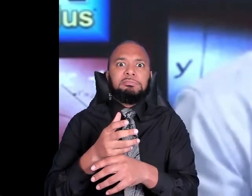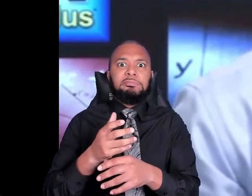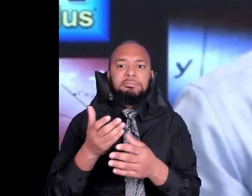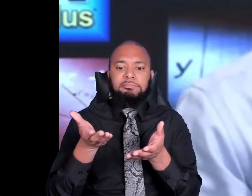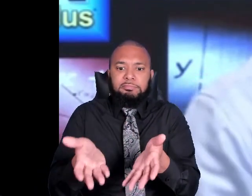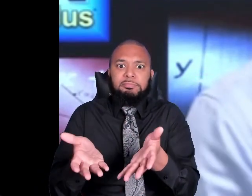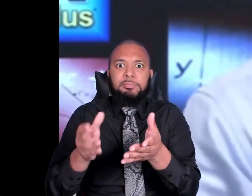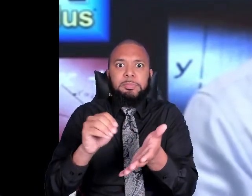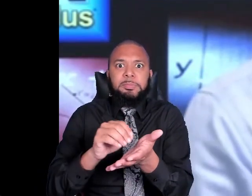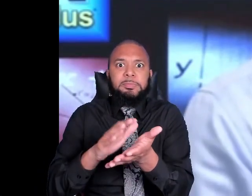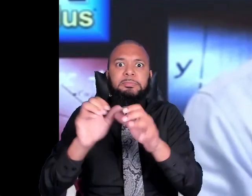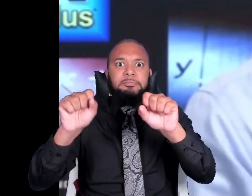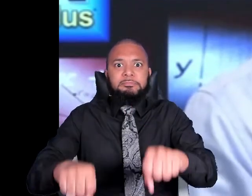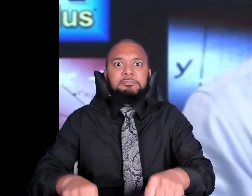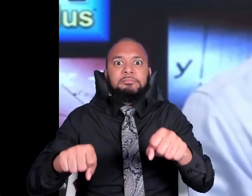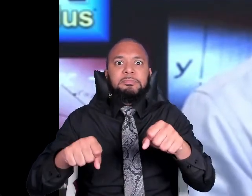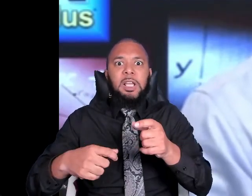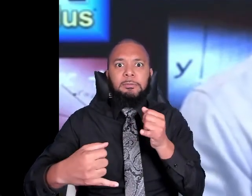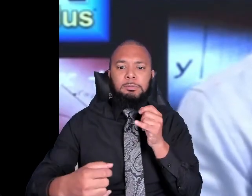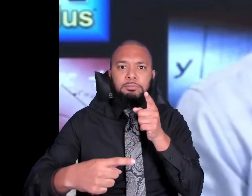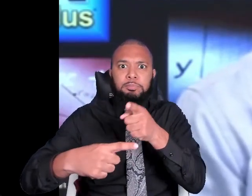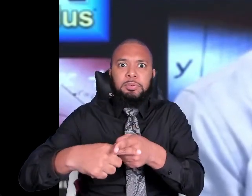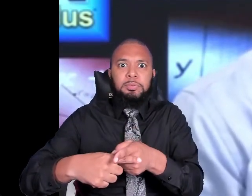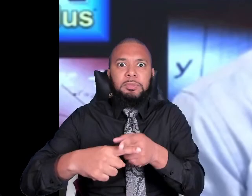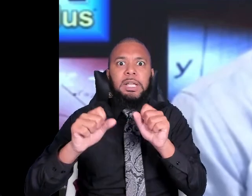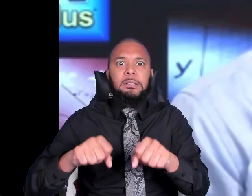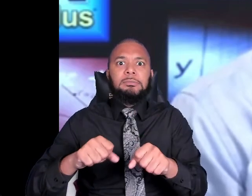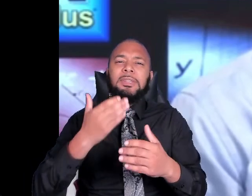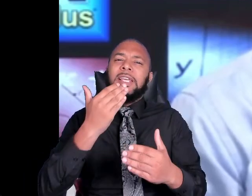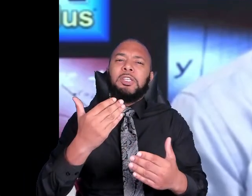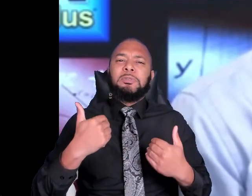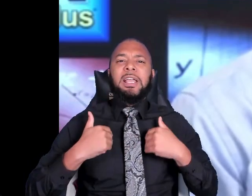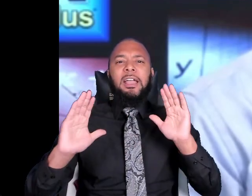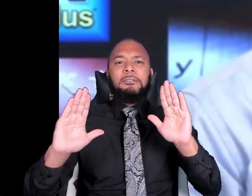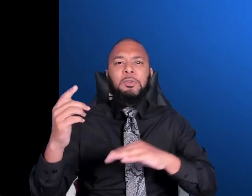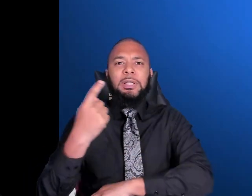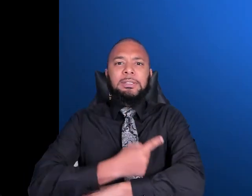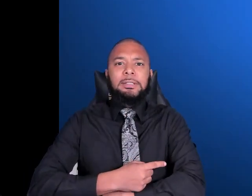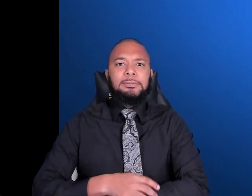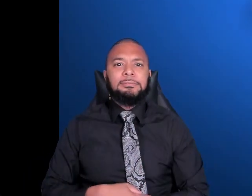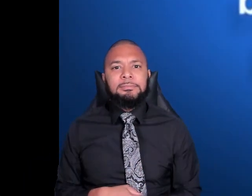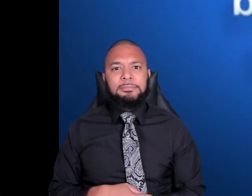lines intersect. Thank you. Have a great day.